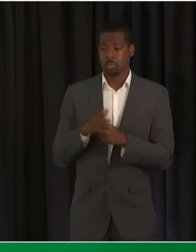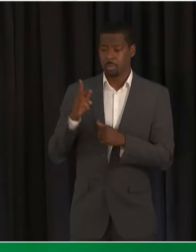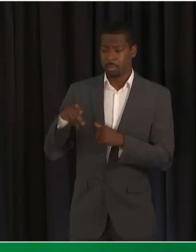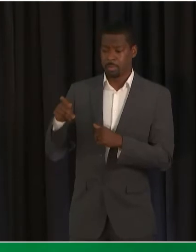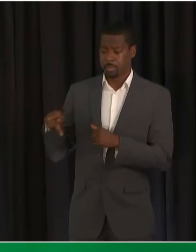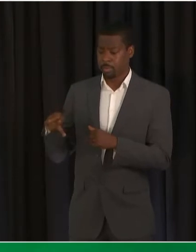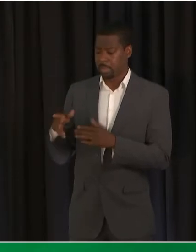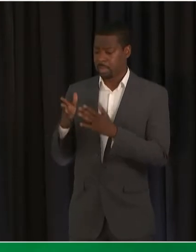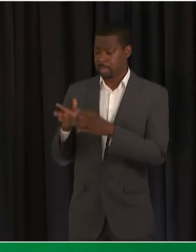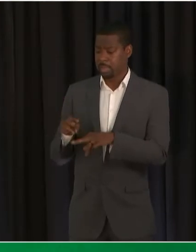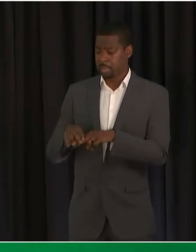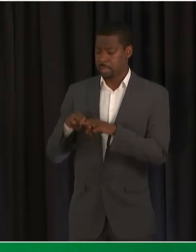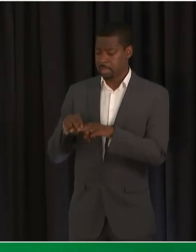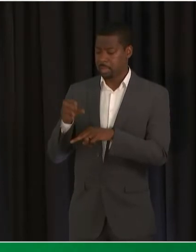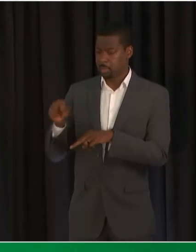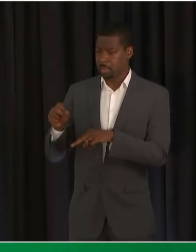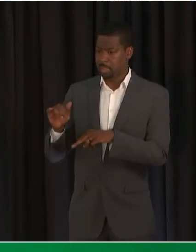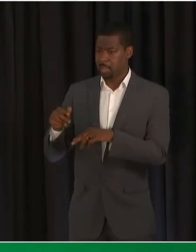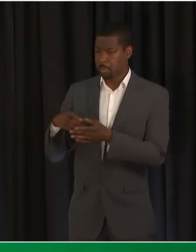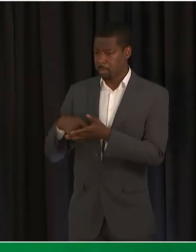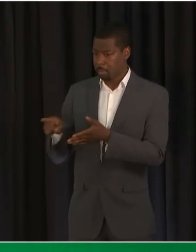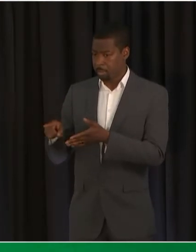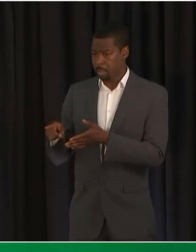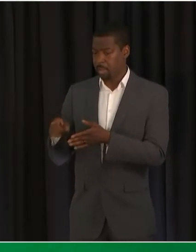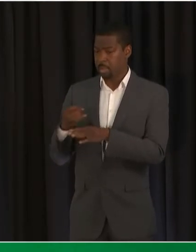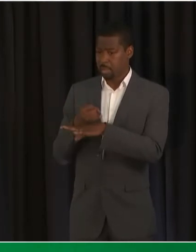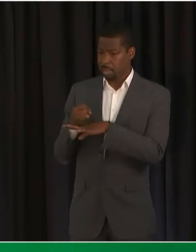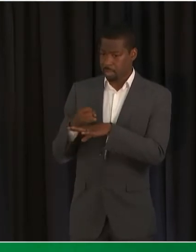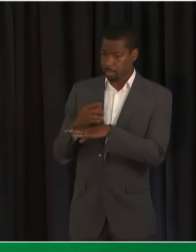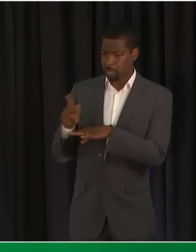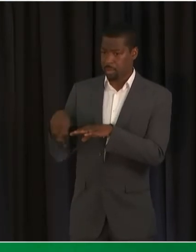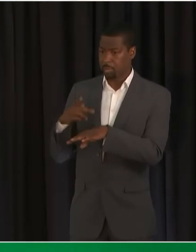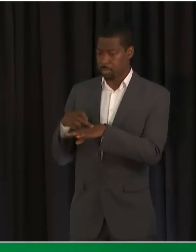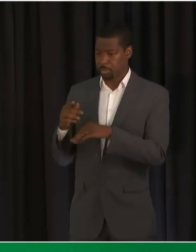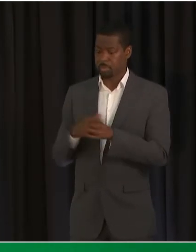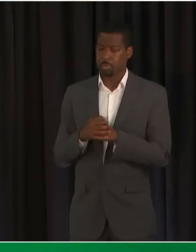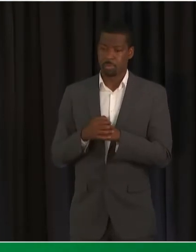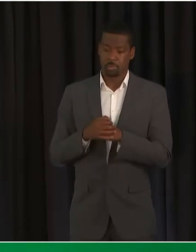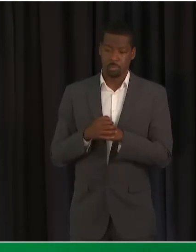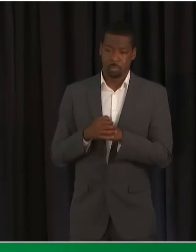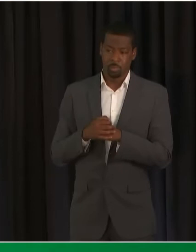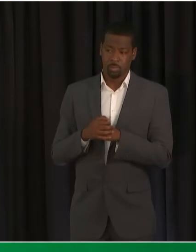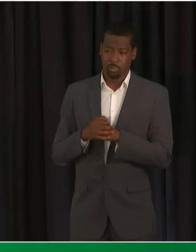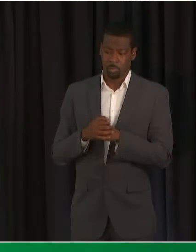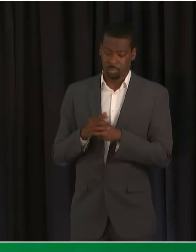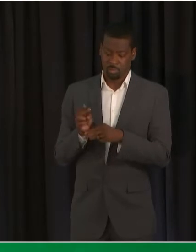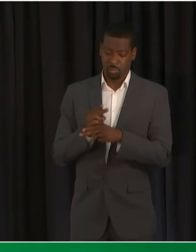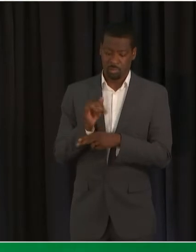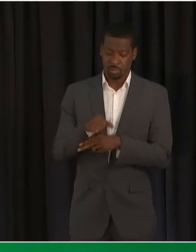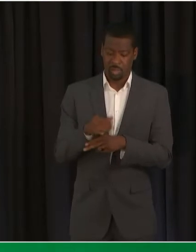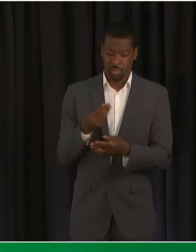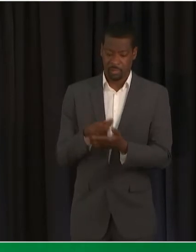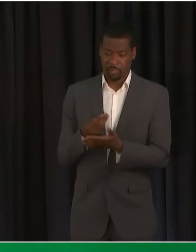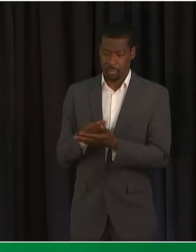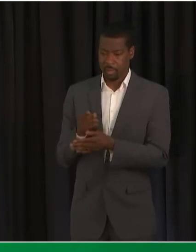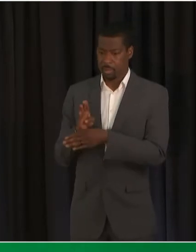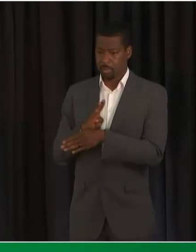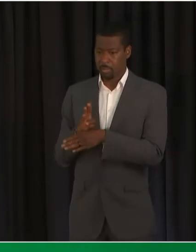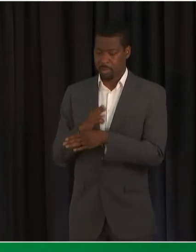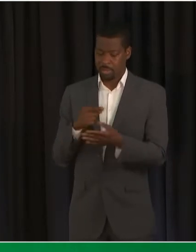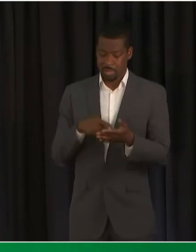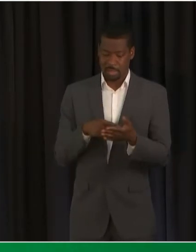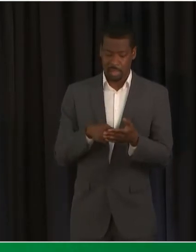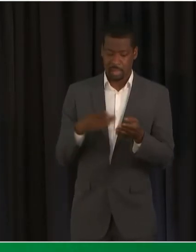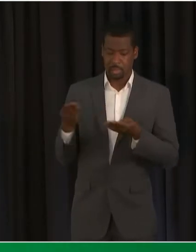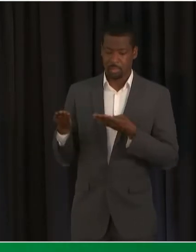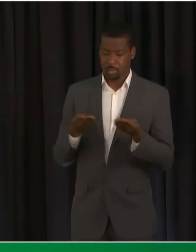EIDL, you can actually pay the principal and interest using these funds, okay? And then business debt service,